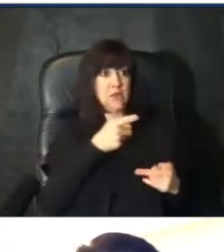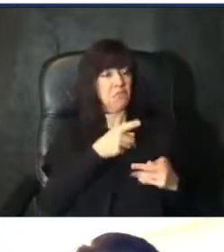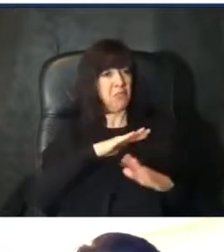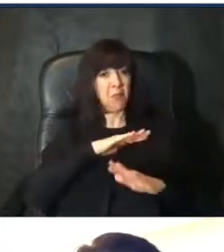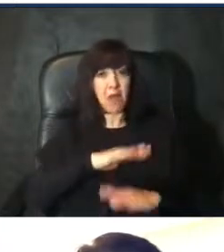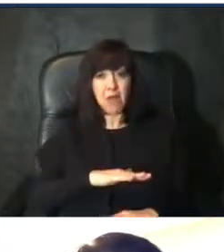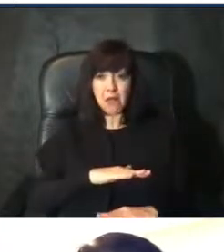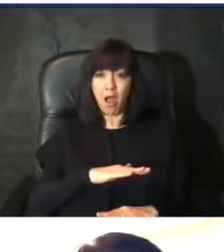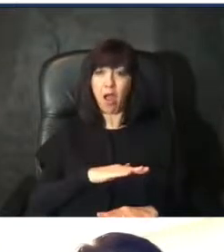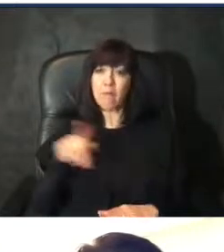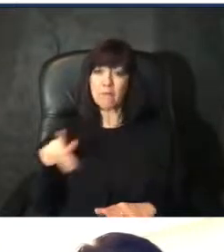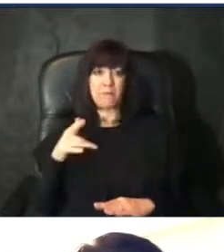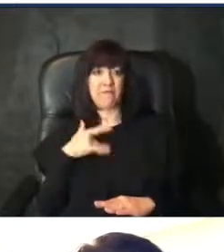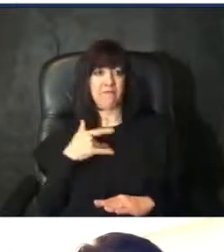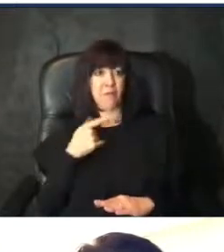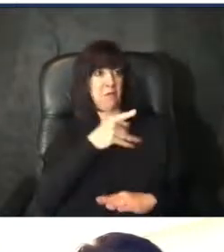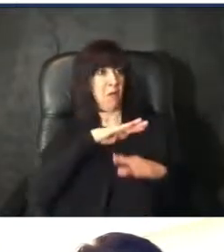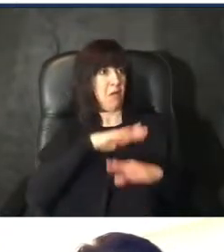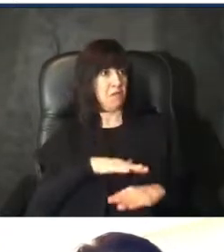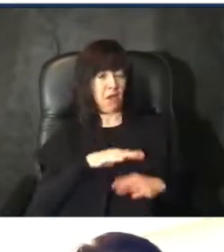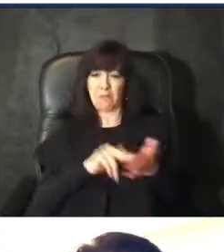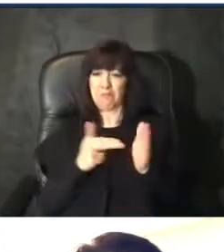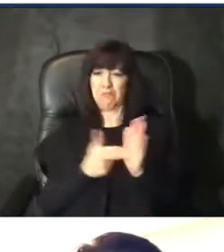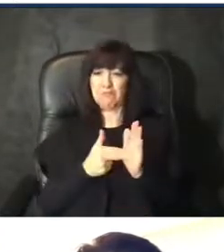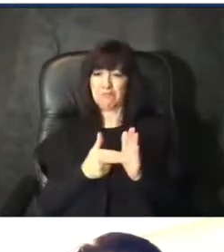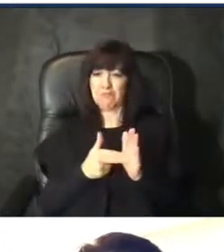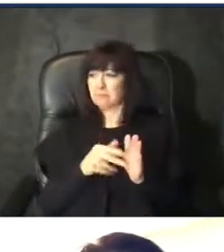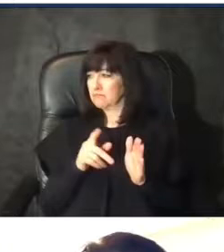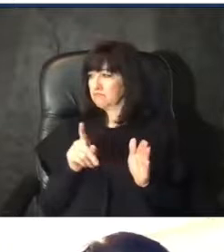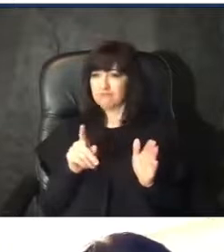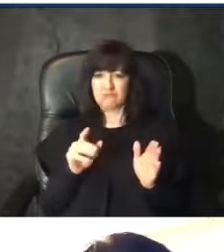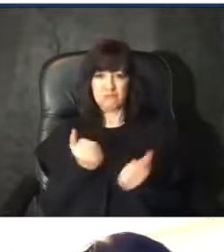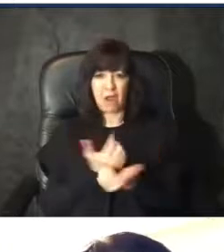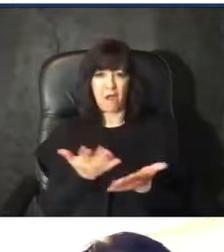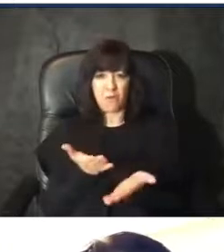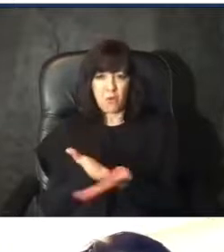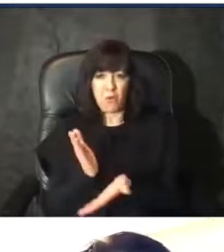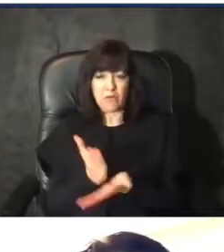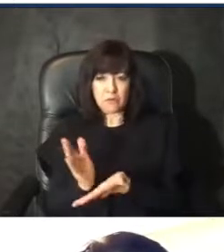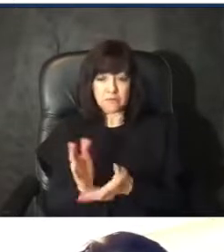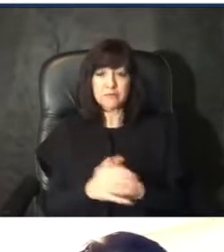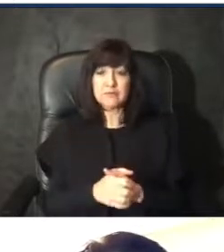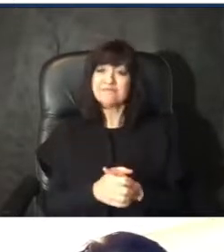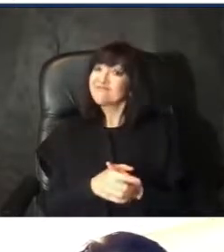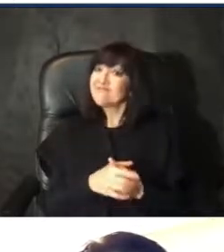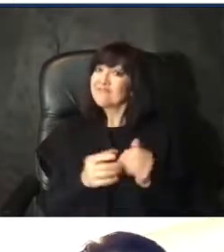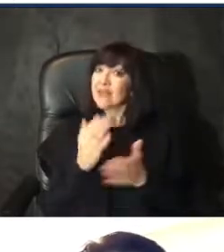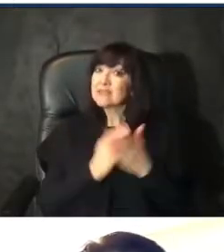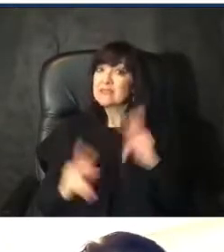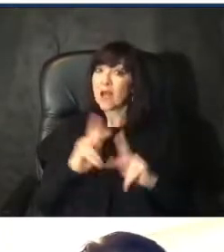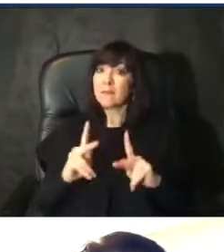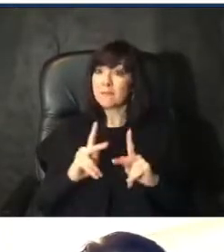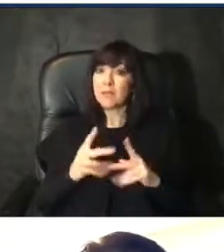like, internally, we know we're feeling dysregulated when our heart's beating faster, or we're breathing really shallow,